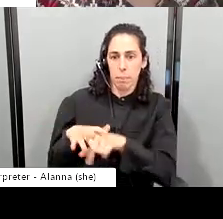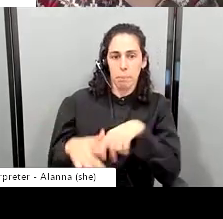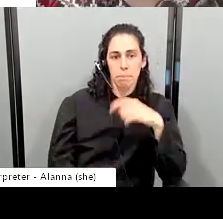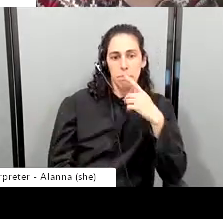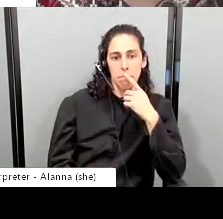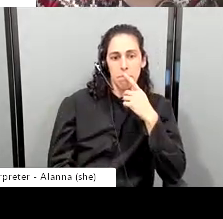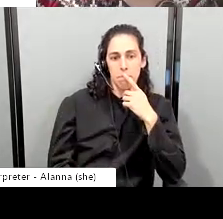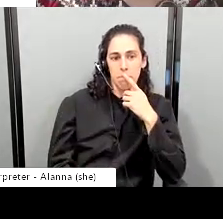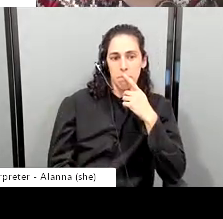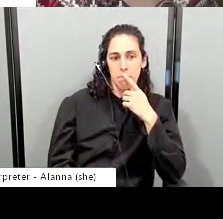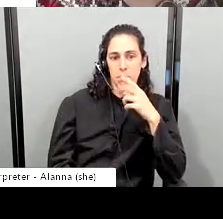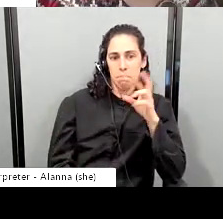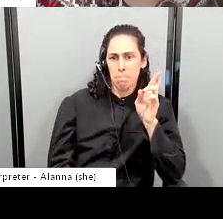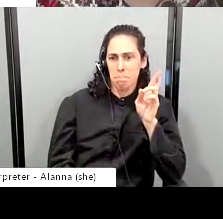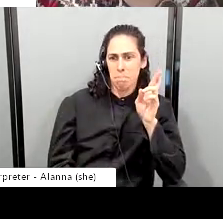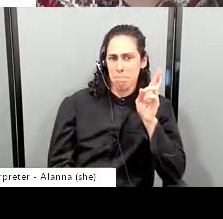I hope.